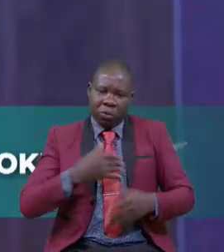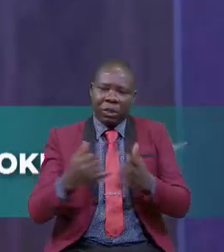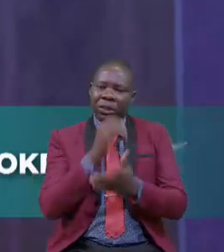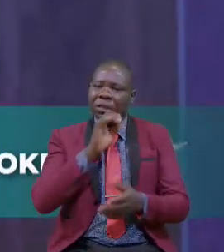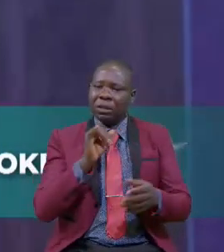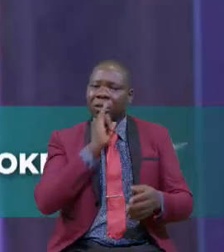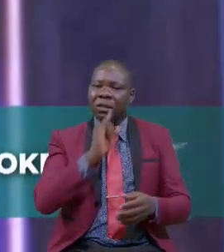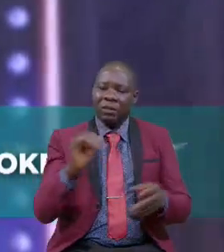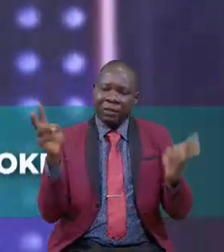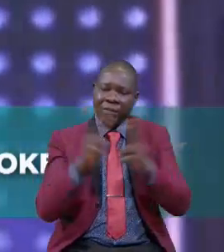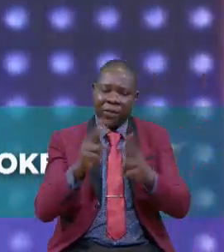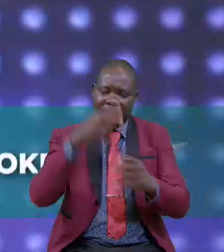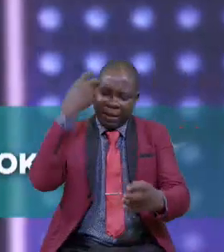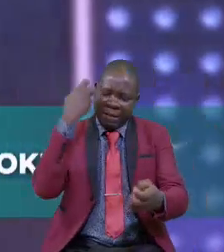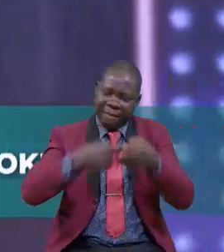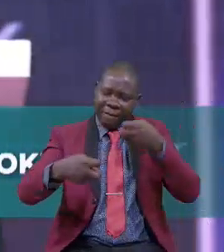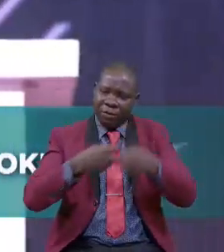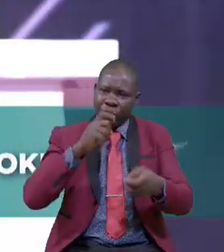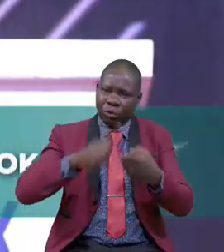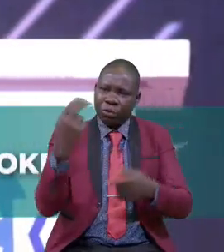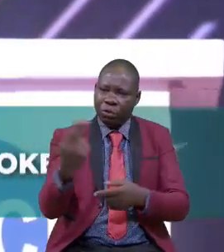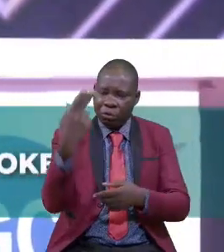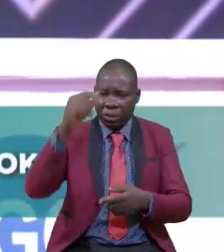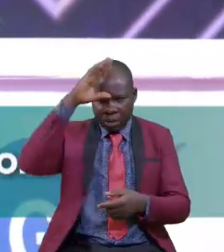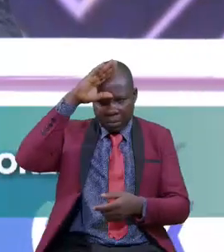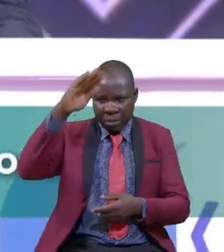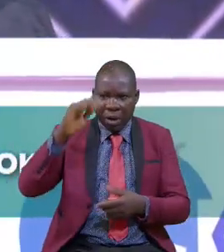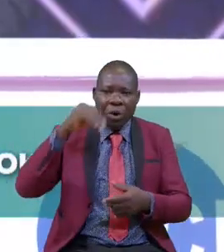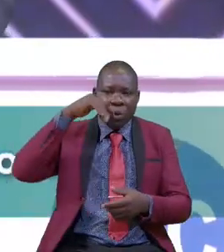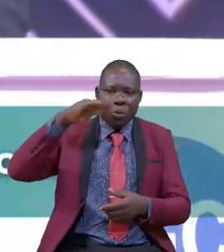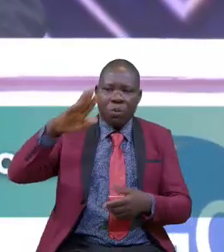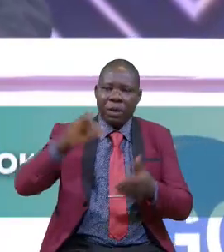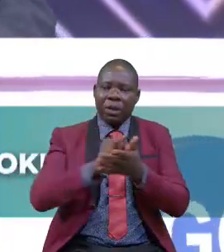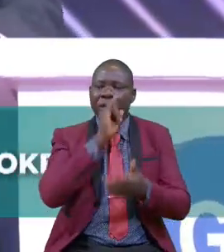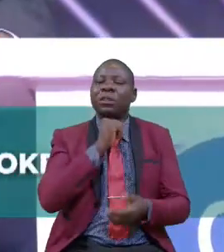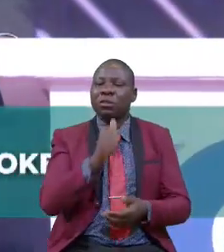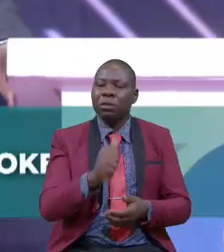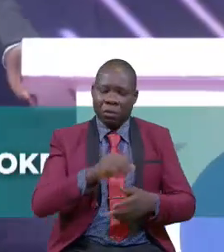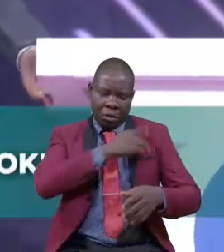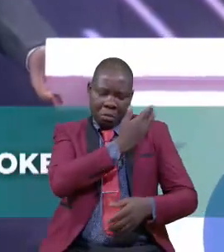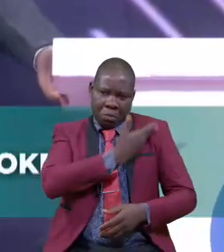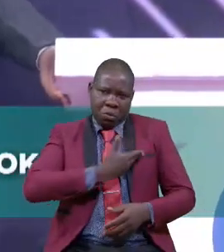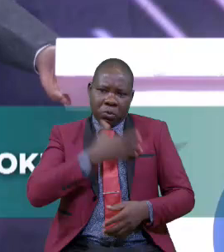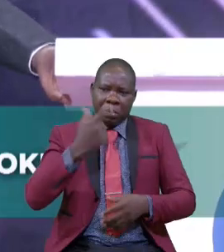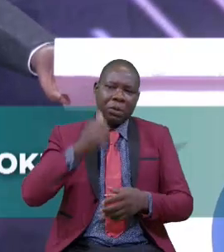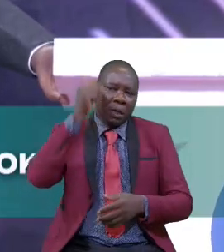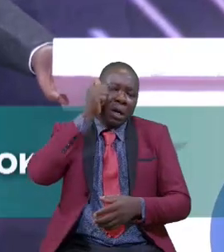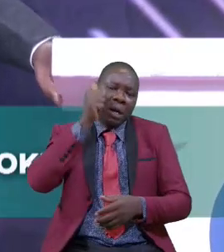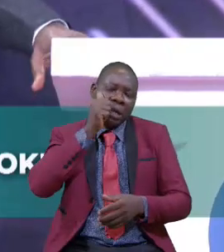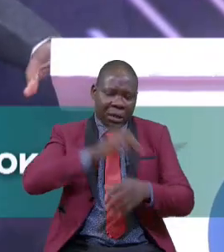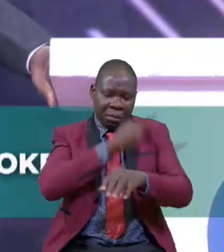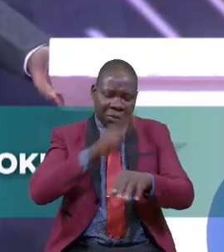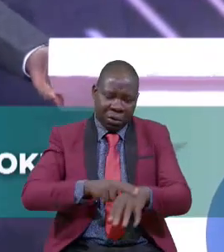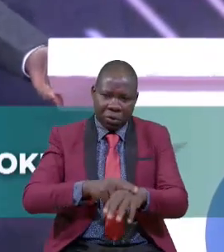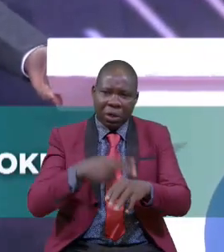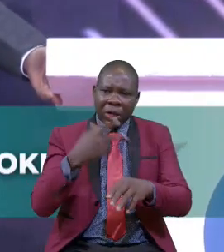The original nature, the Adamic nature, the propensity